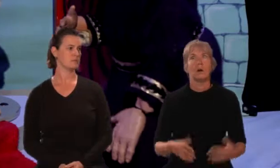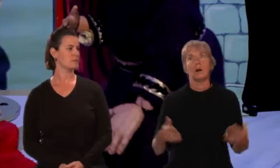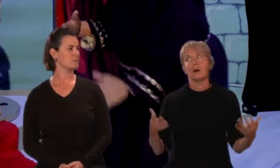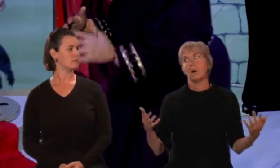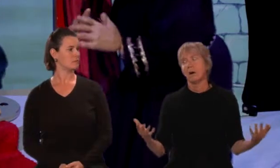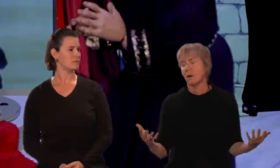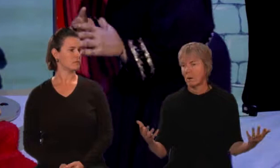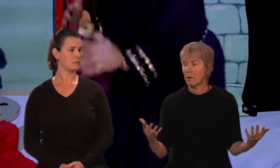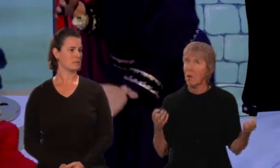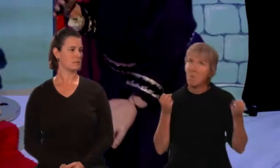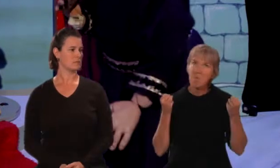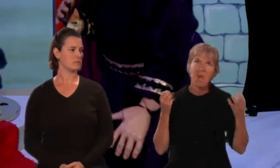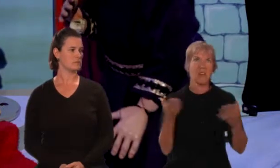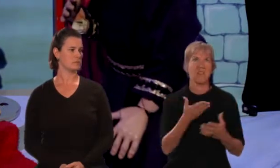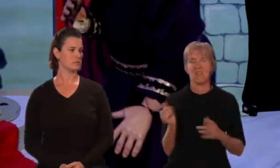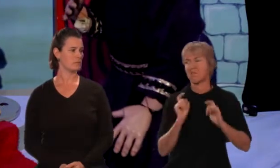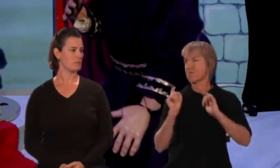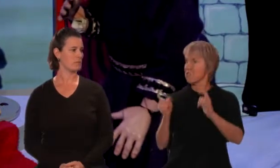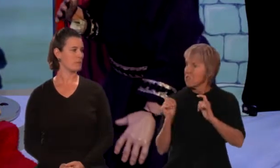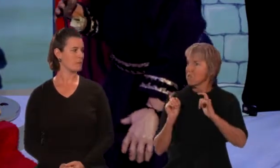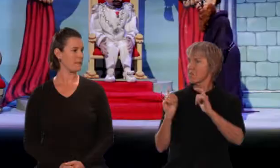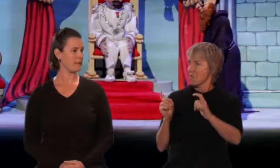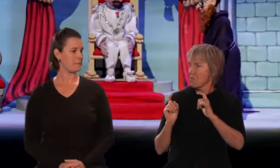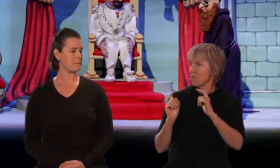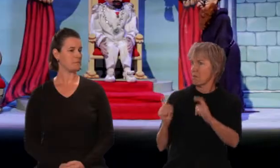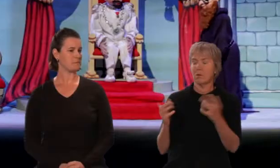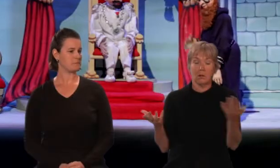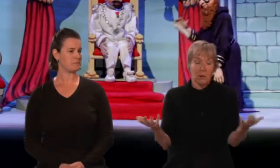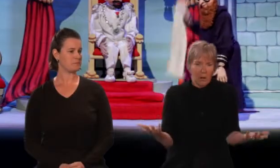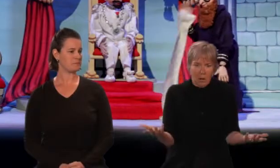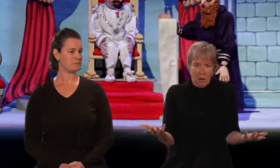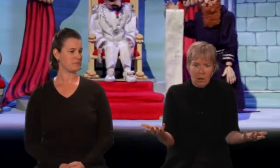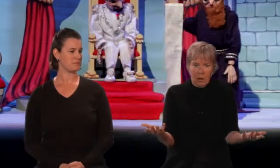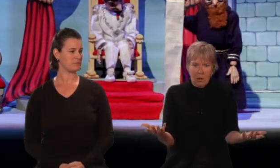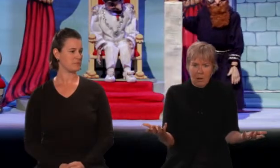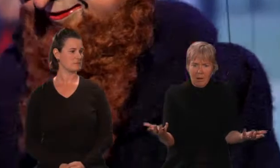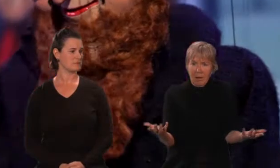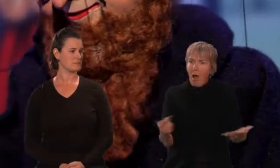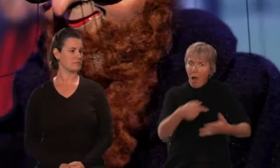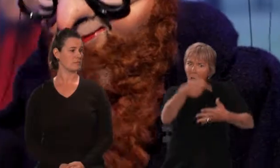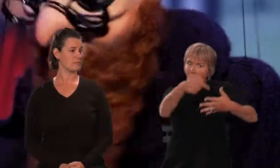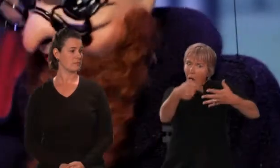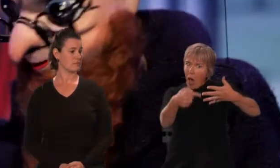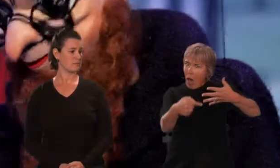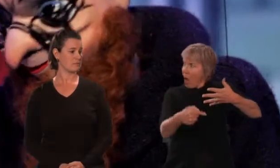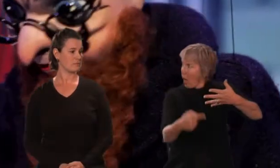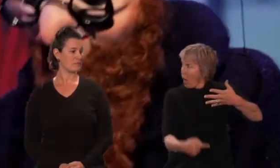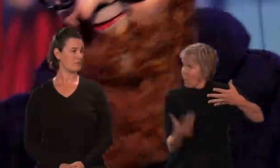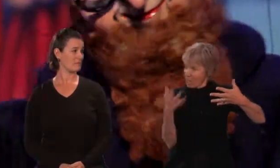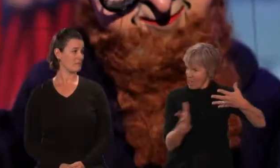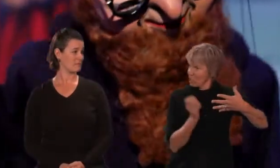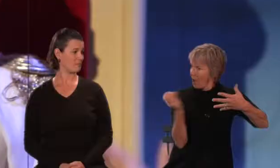I have got a great many things for you in my time, Your Majesty. It just happens that I have with me a list of the things I have got for you in